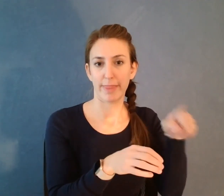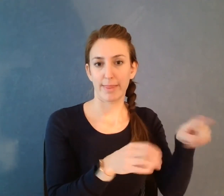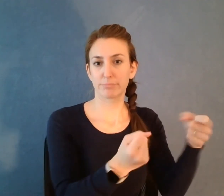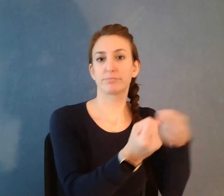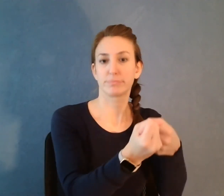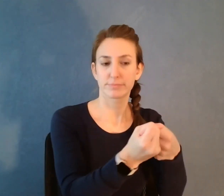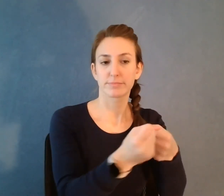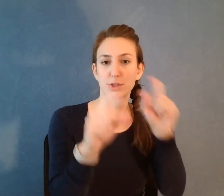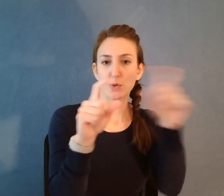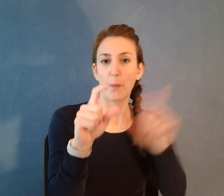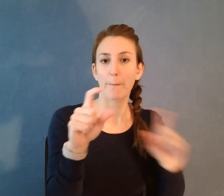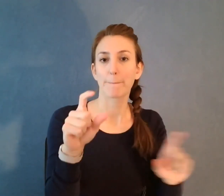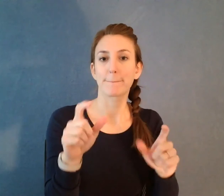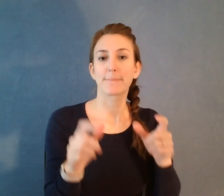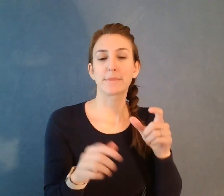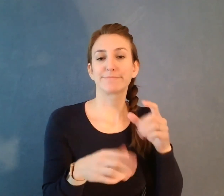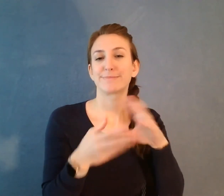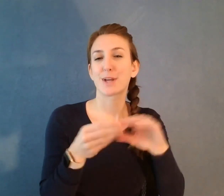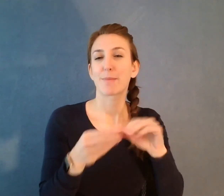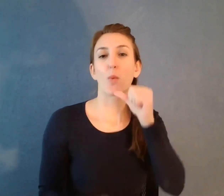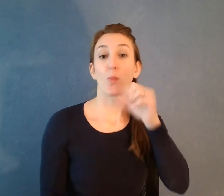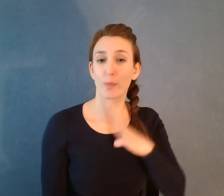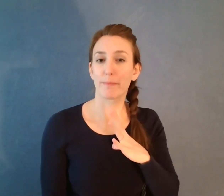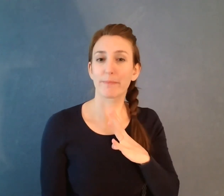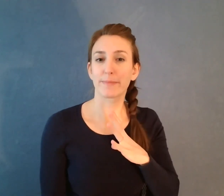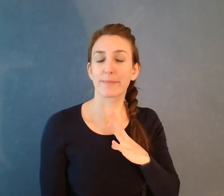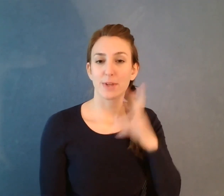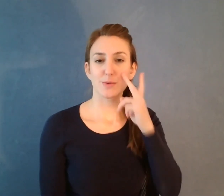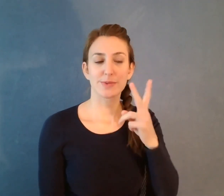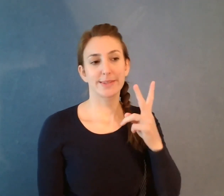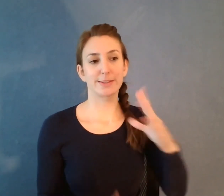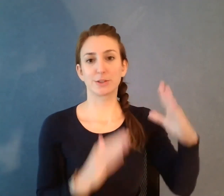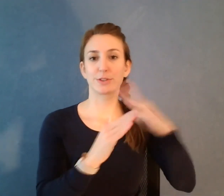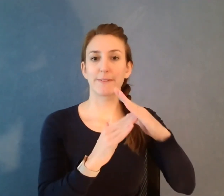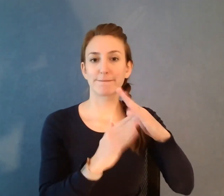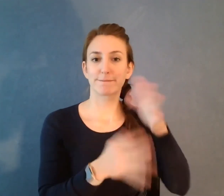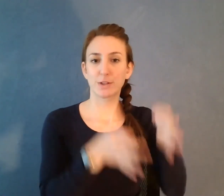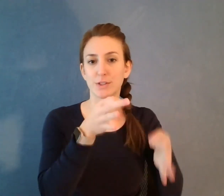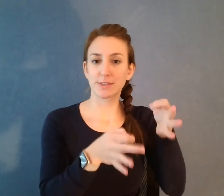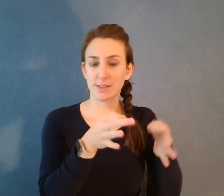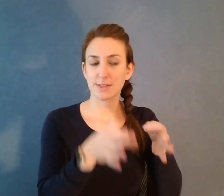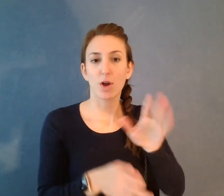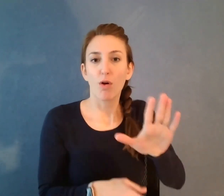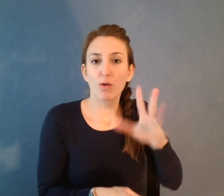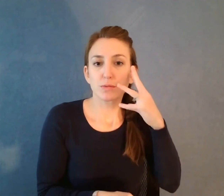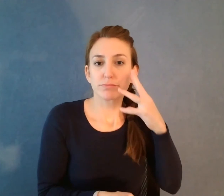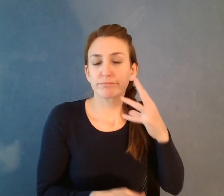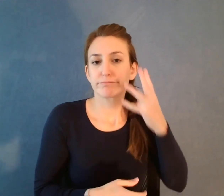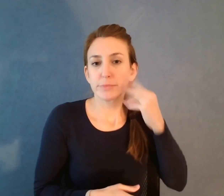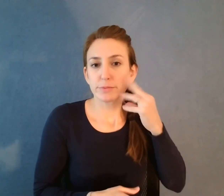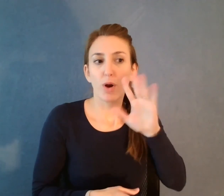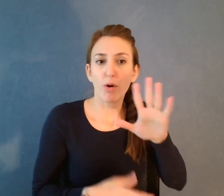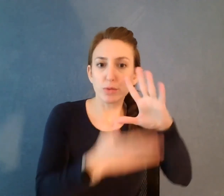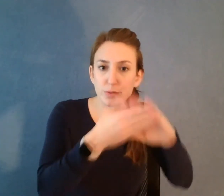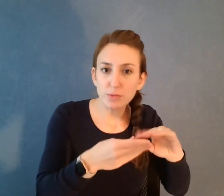Chief Justice, and getting to listen to their story, their personal stories. Just to be able to learn that they're